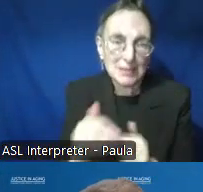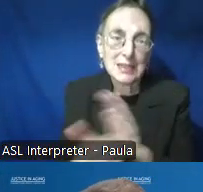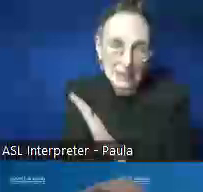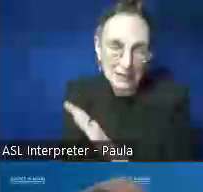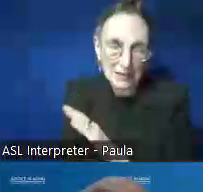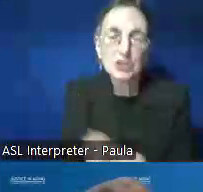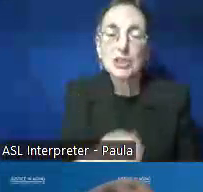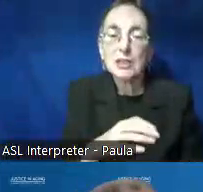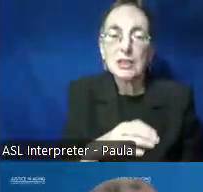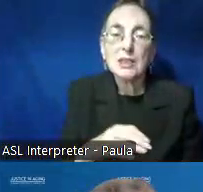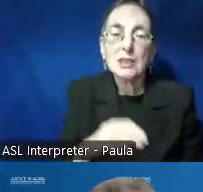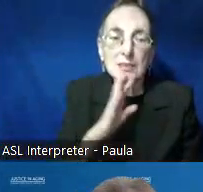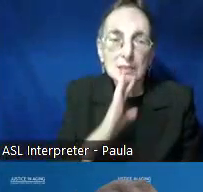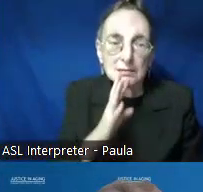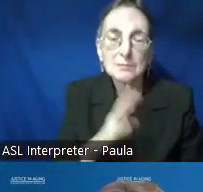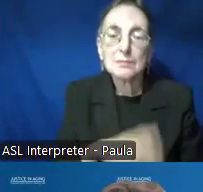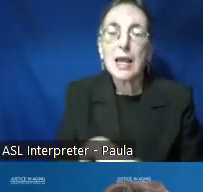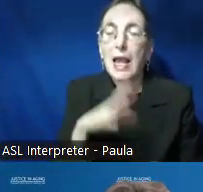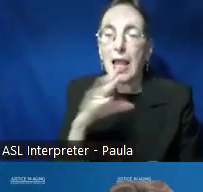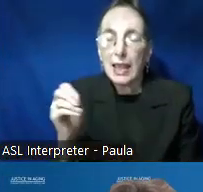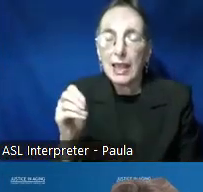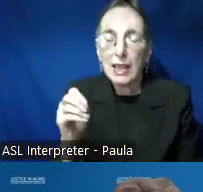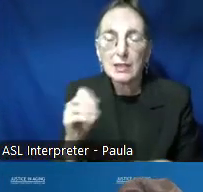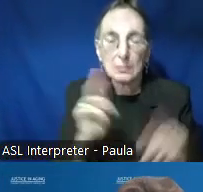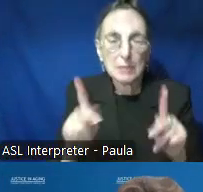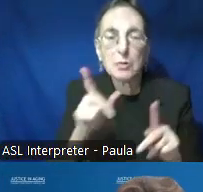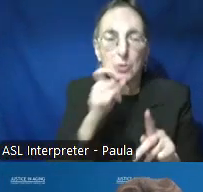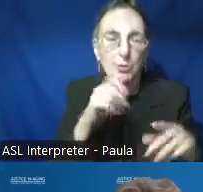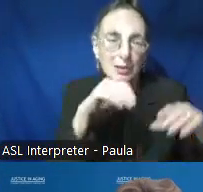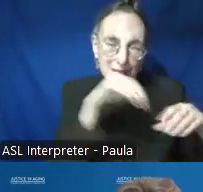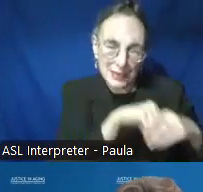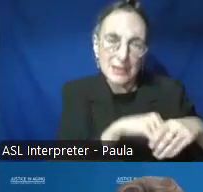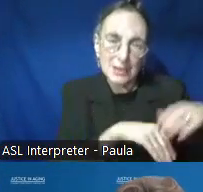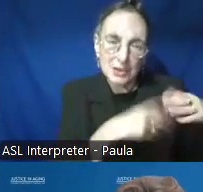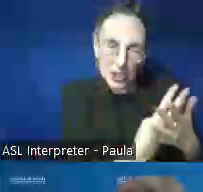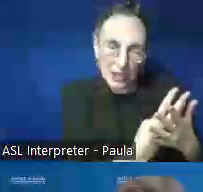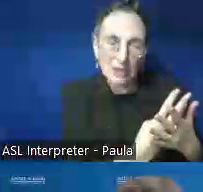returning from incarceration. Next slide.